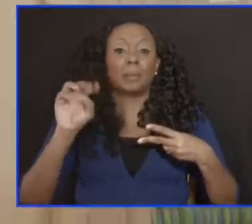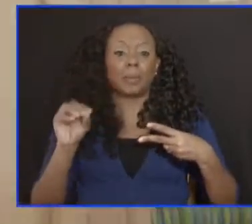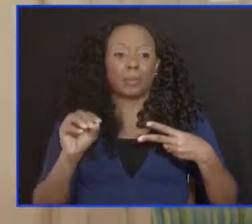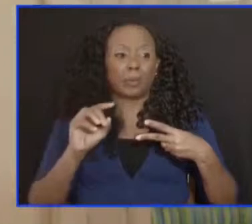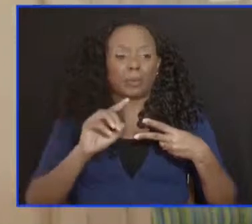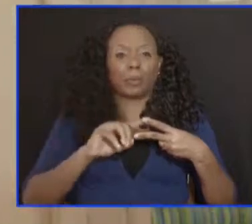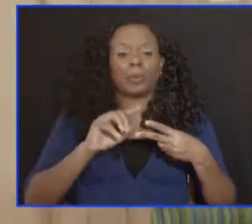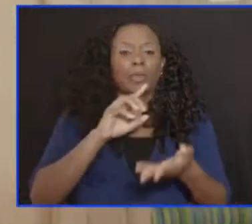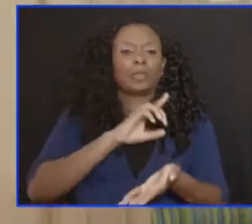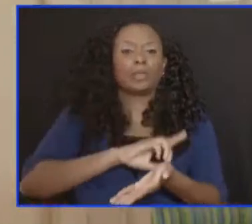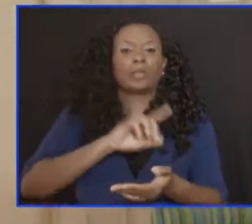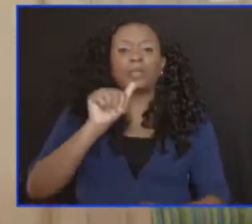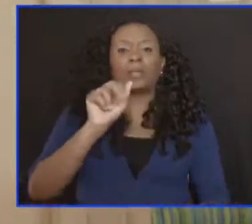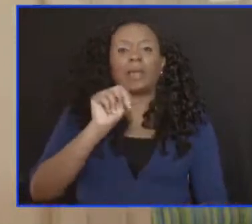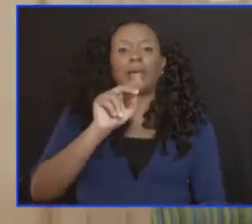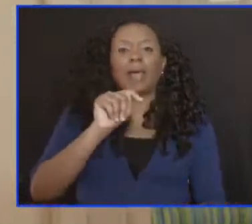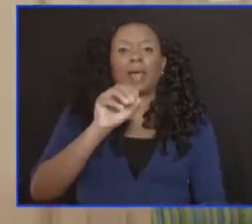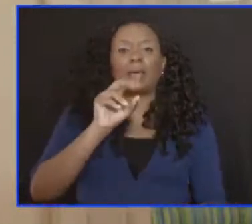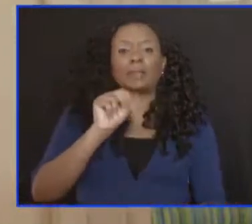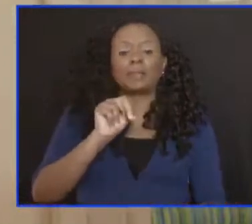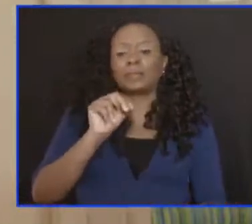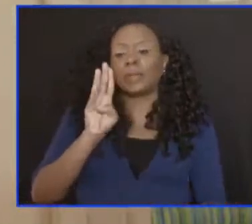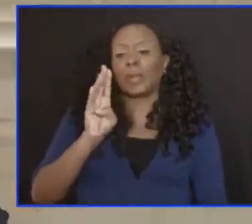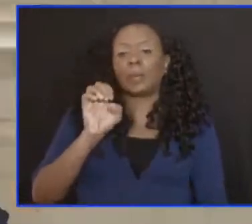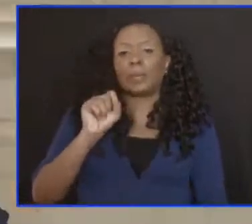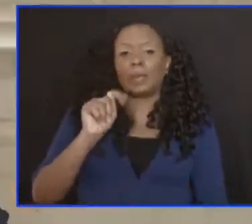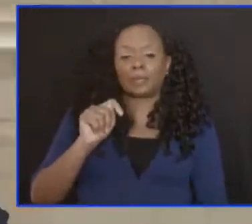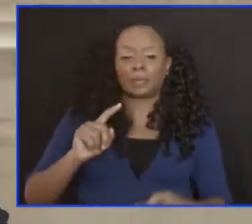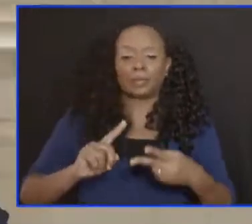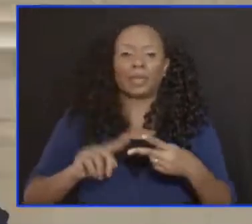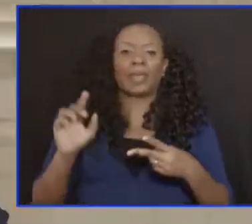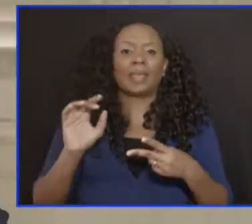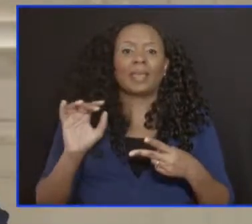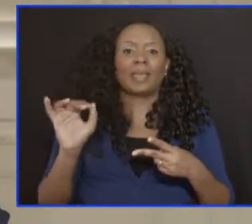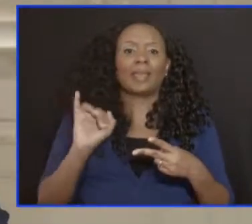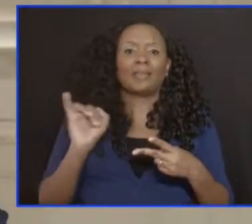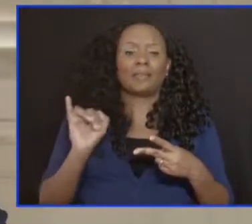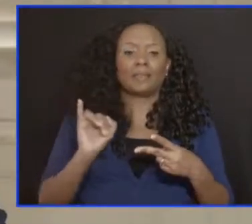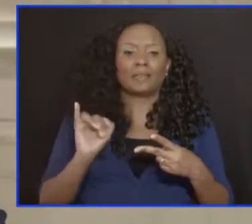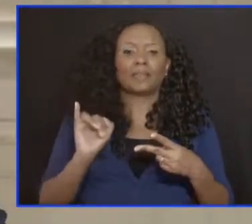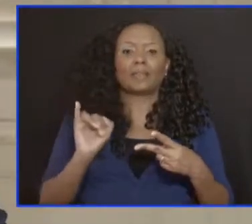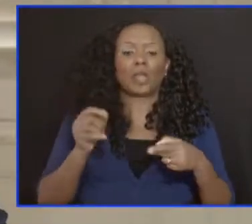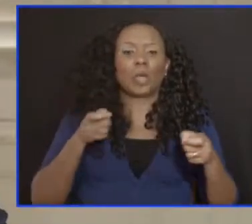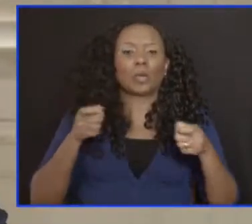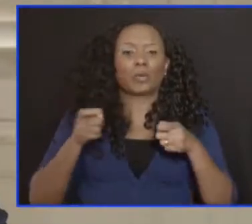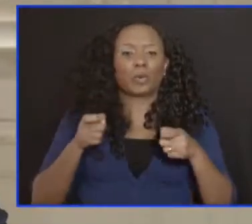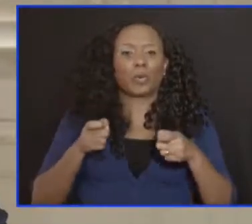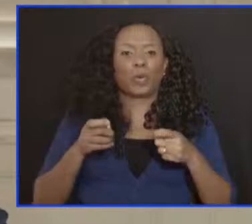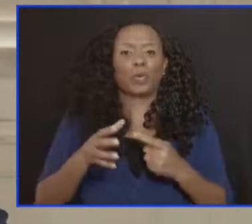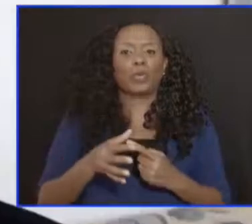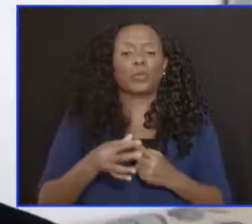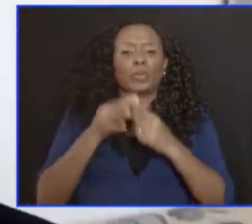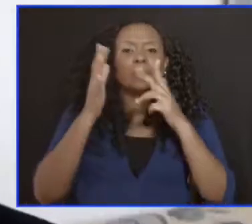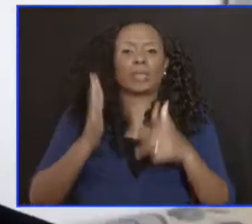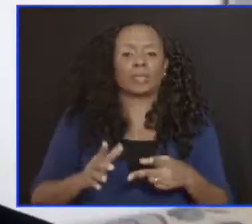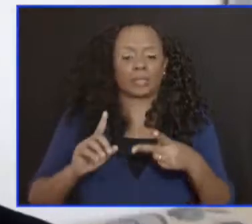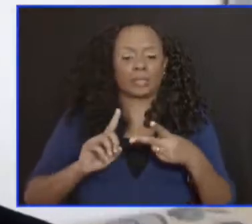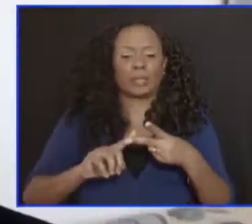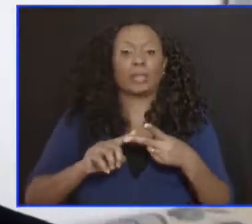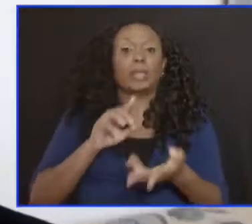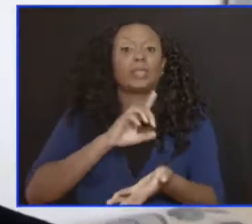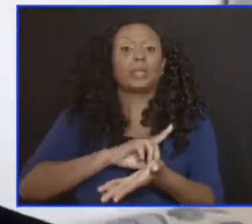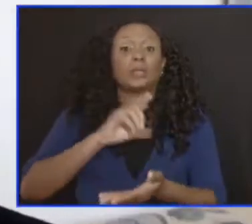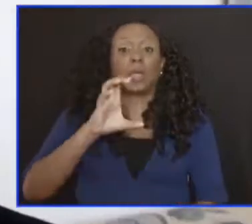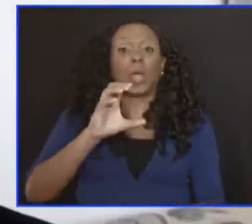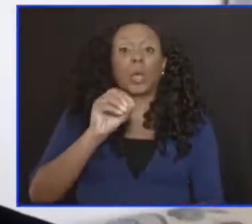Best, and Infection Control Specialist, Dr. Forde. And we're going to be looking specifically